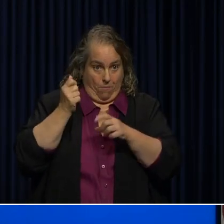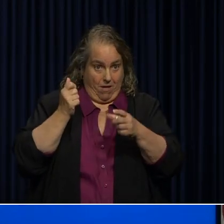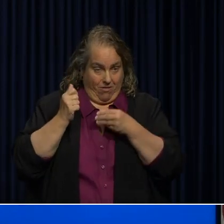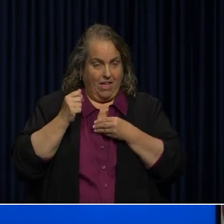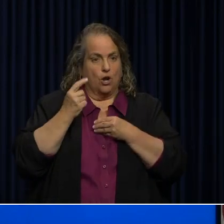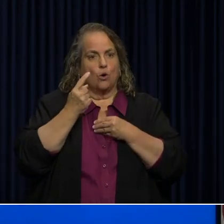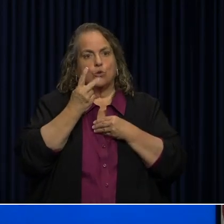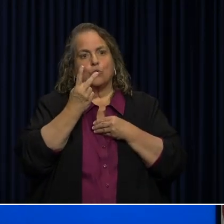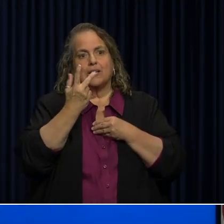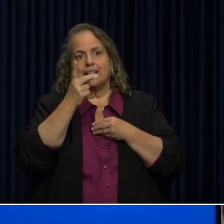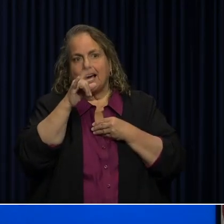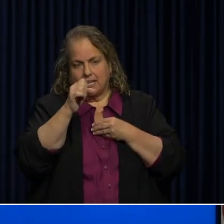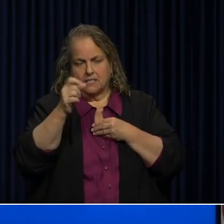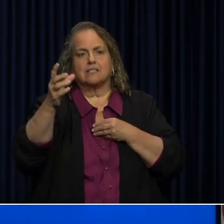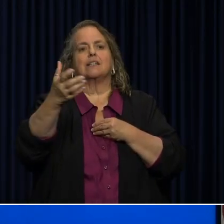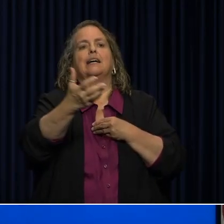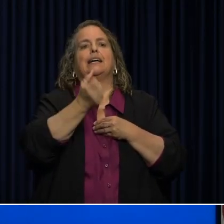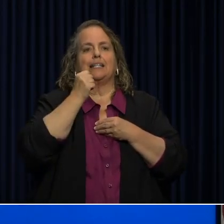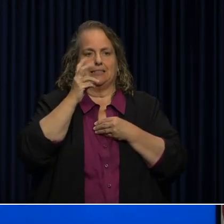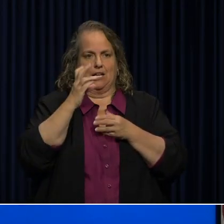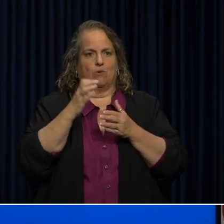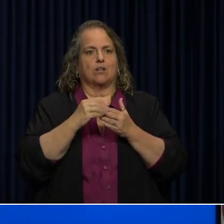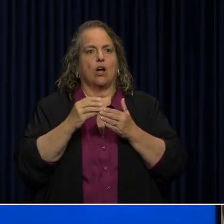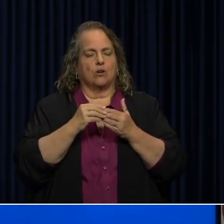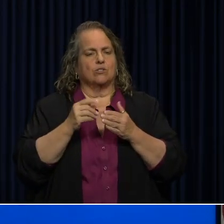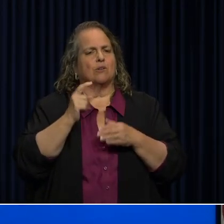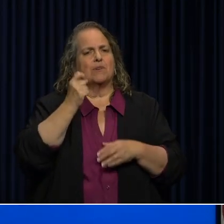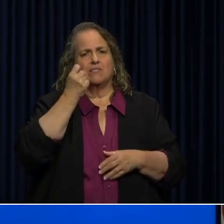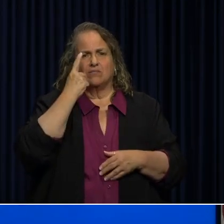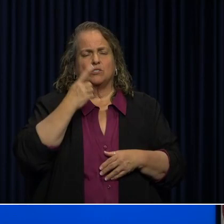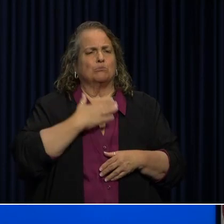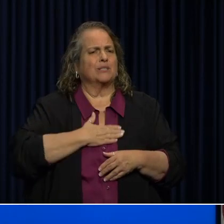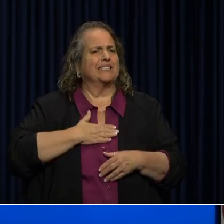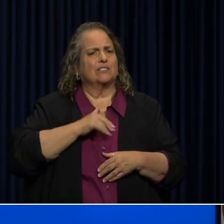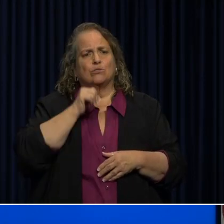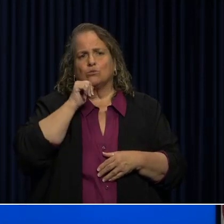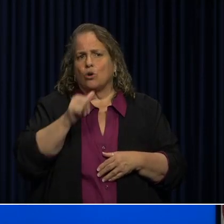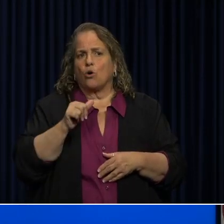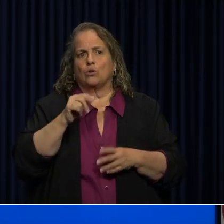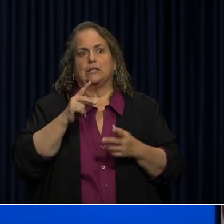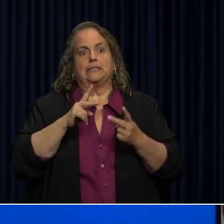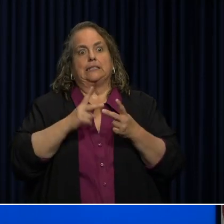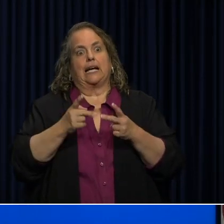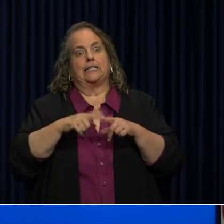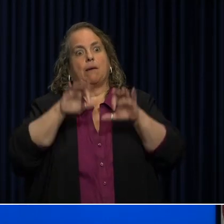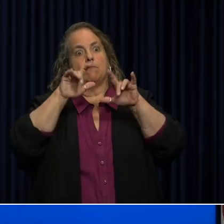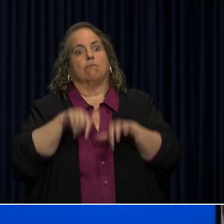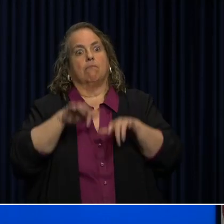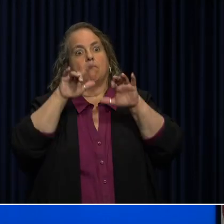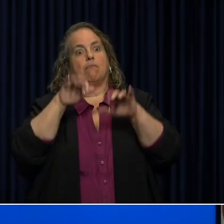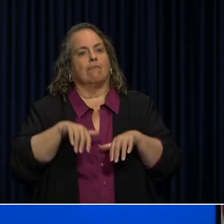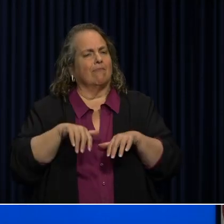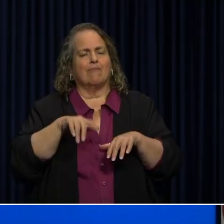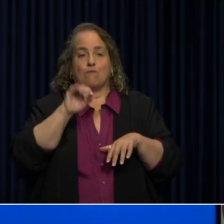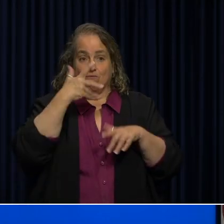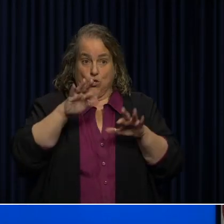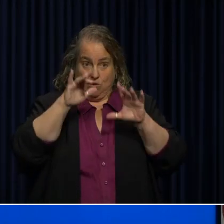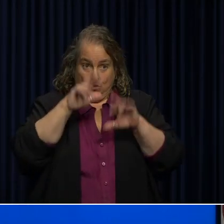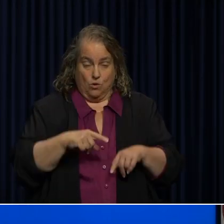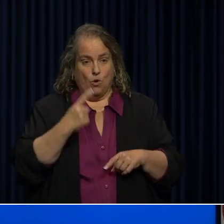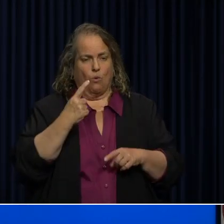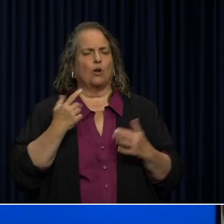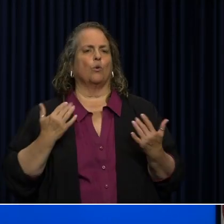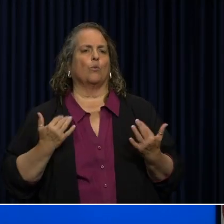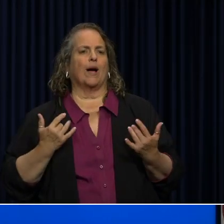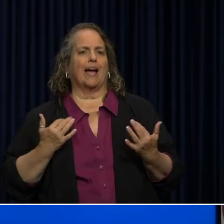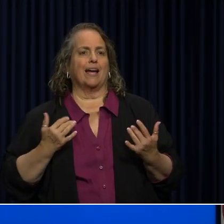people not to refile a claim or to file a new claim if they have already filed one. It's delaying the UI payment is delaying